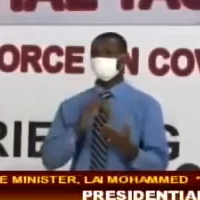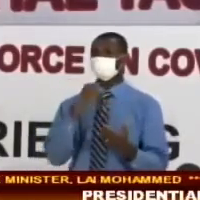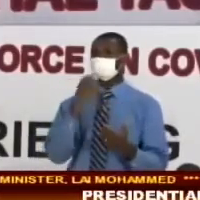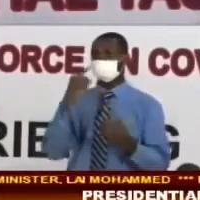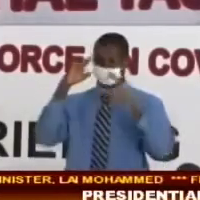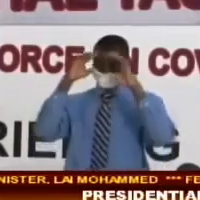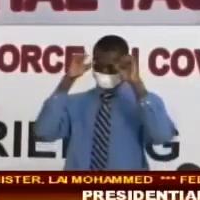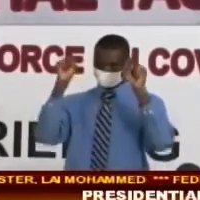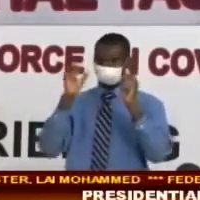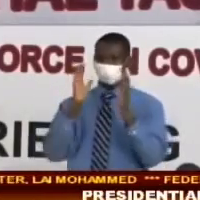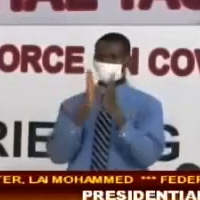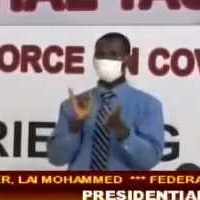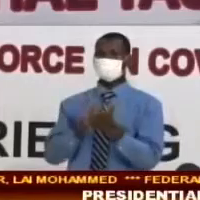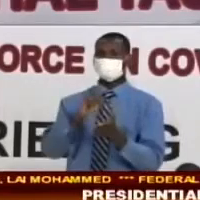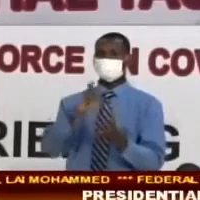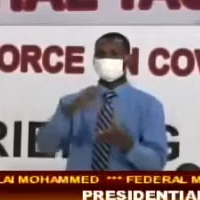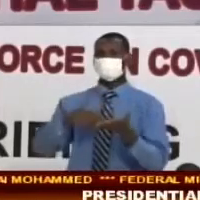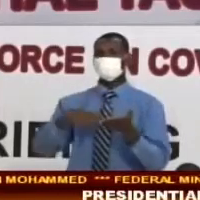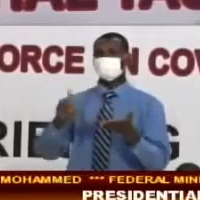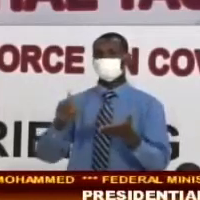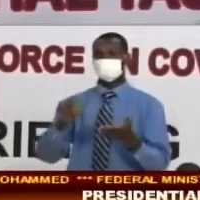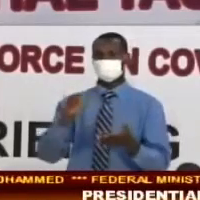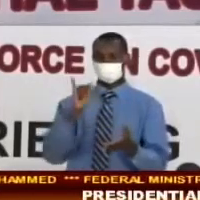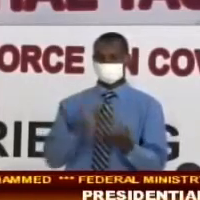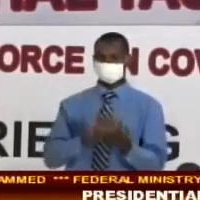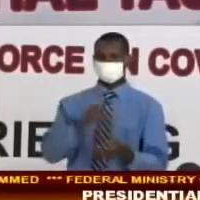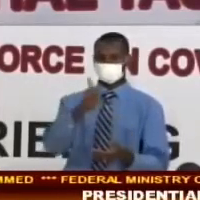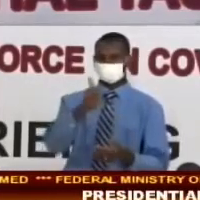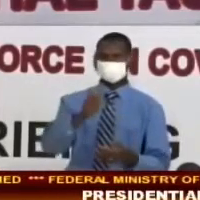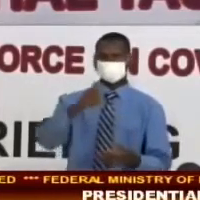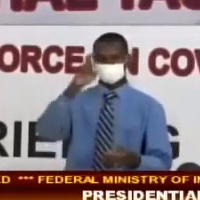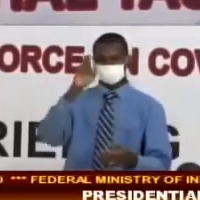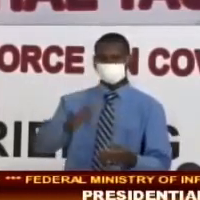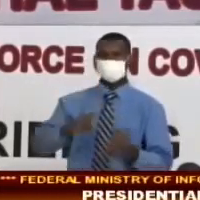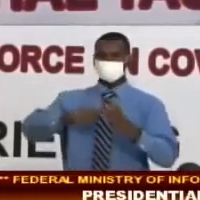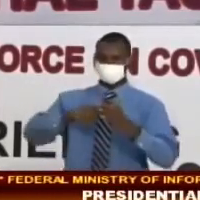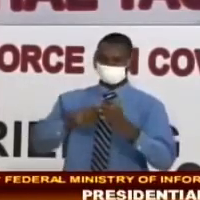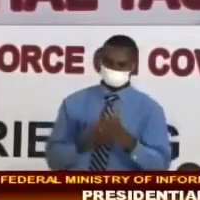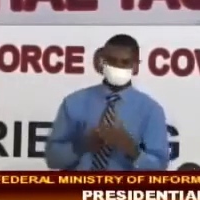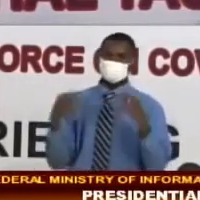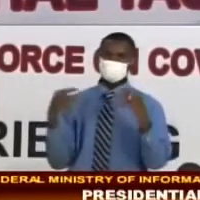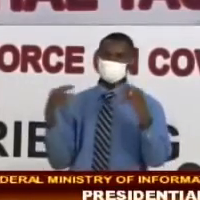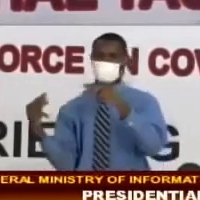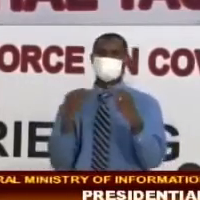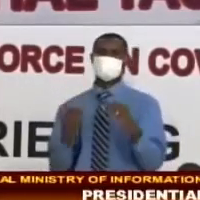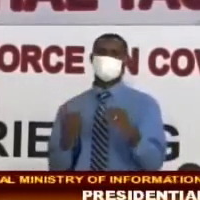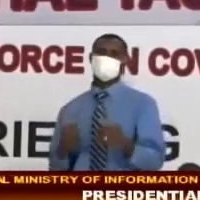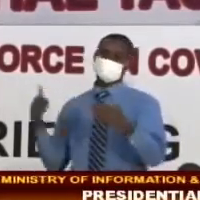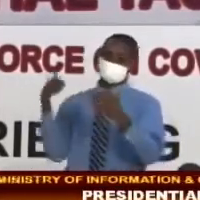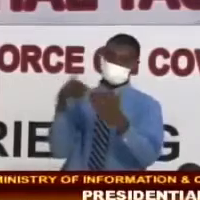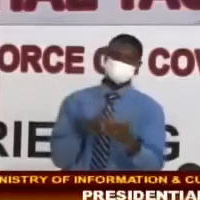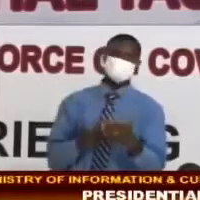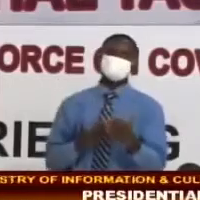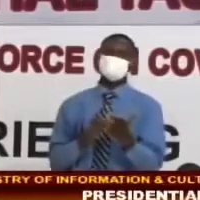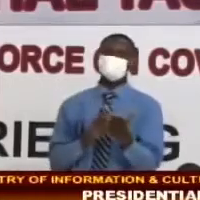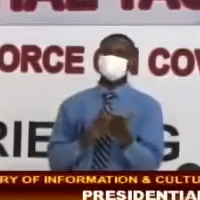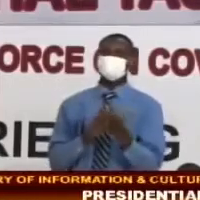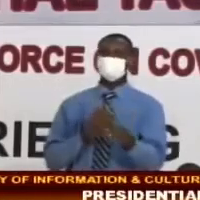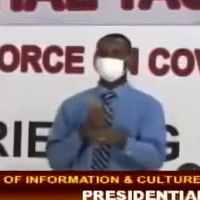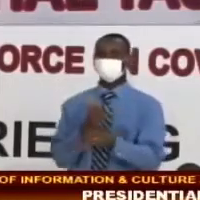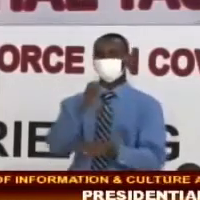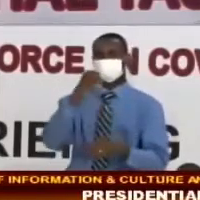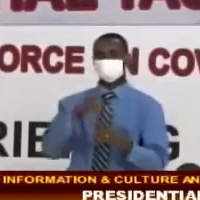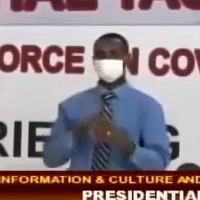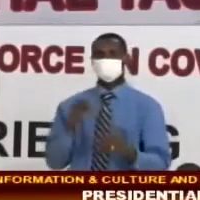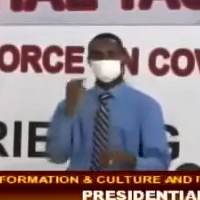for him to personally launch a war against drug abuse in Nigeria. Because I consider